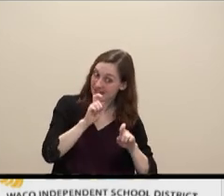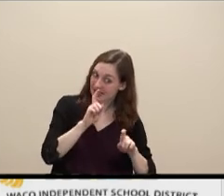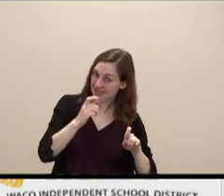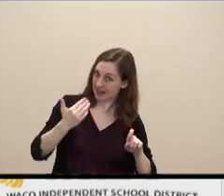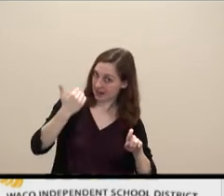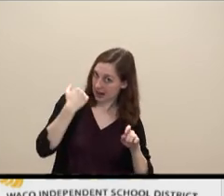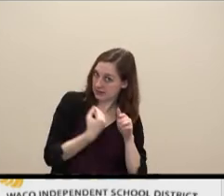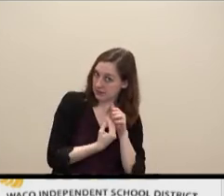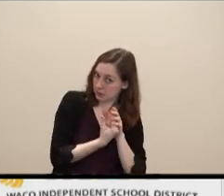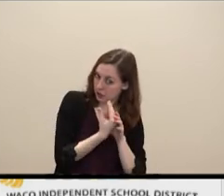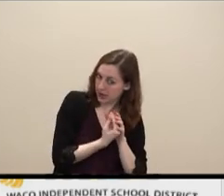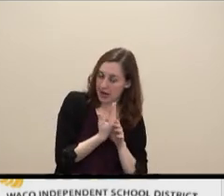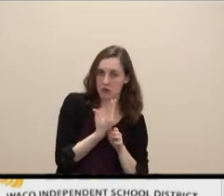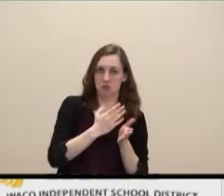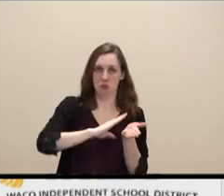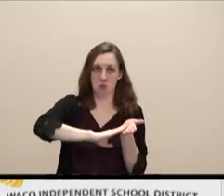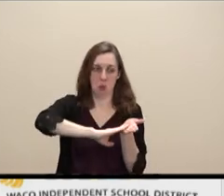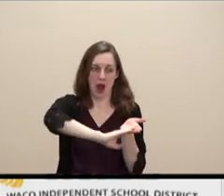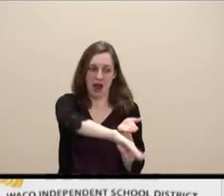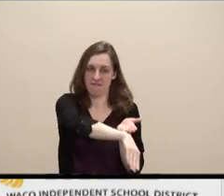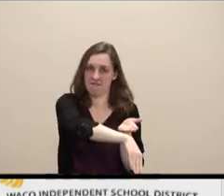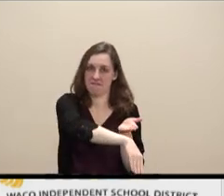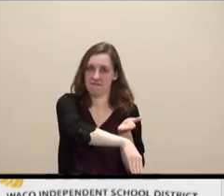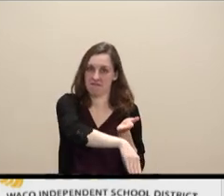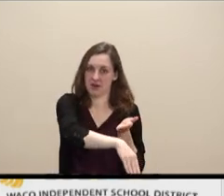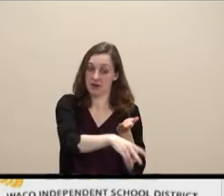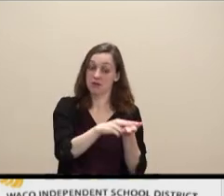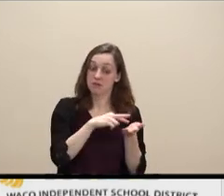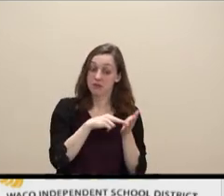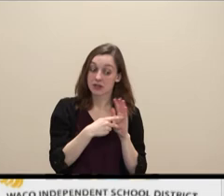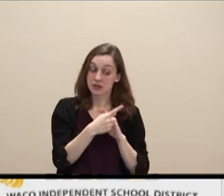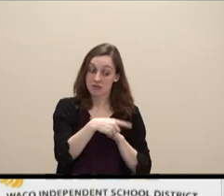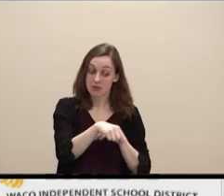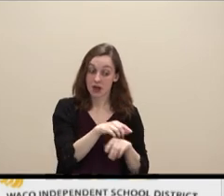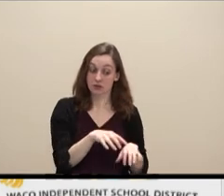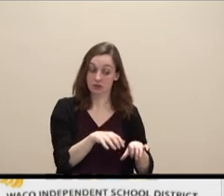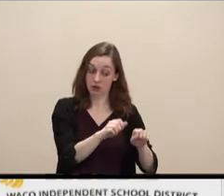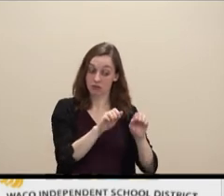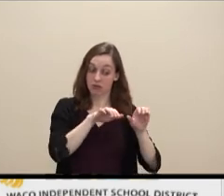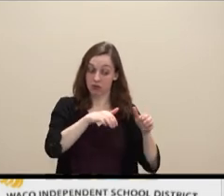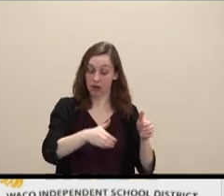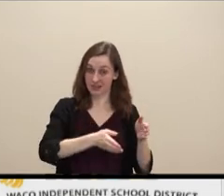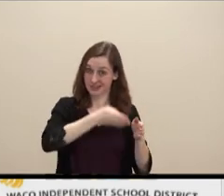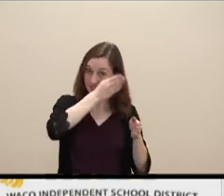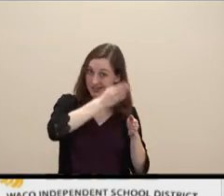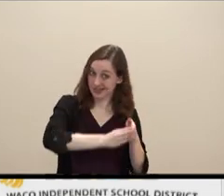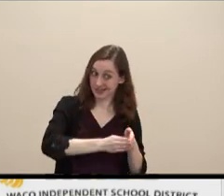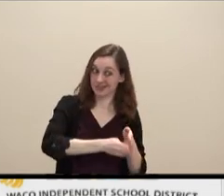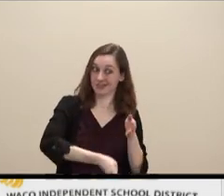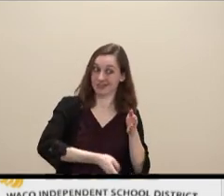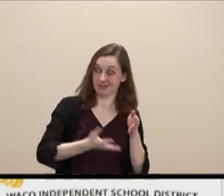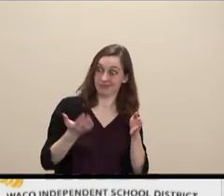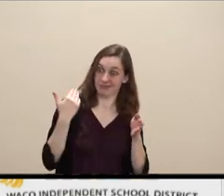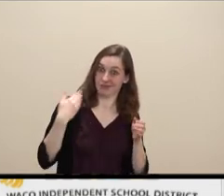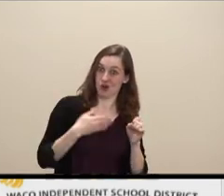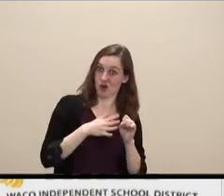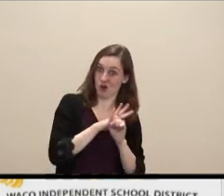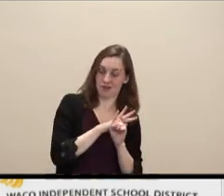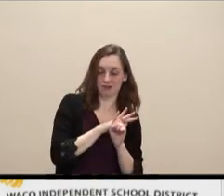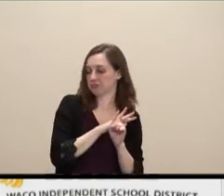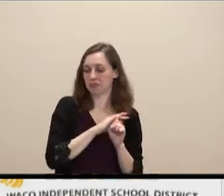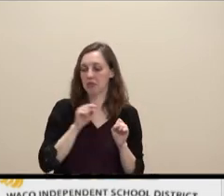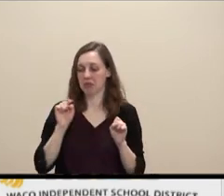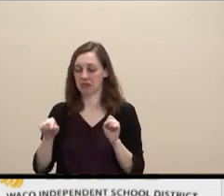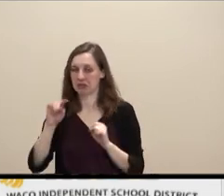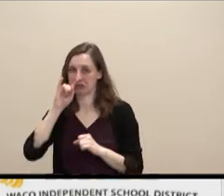children are kids who took the classes and ended in that class during the COVID time or even in the summer. These are kids who've been